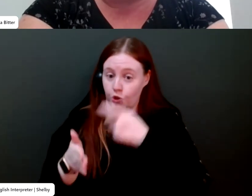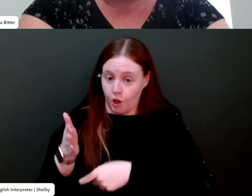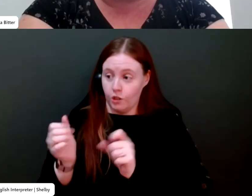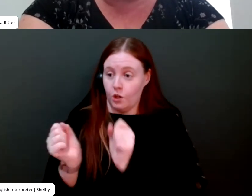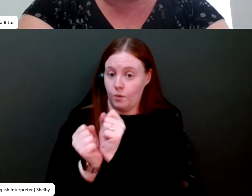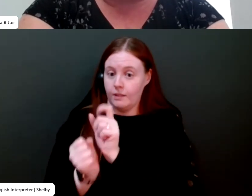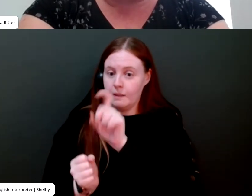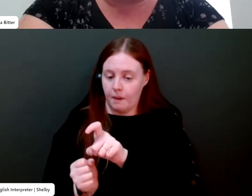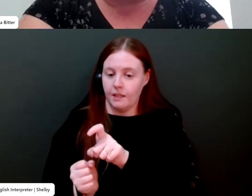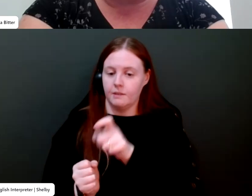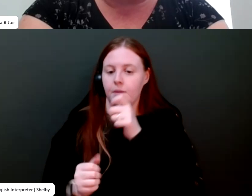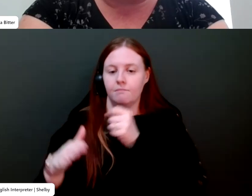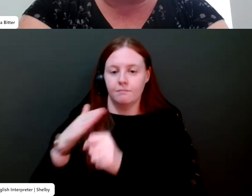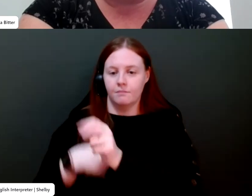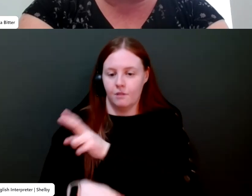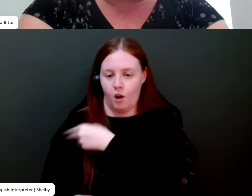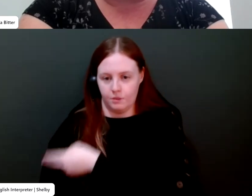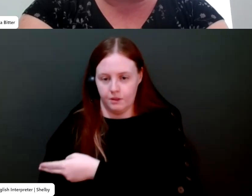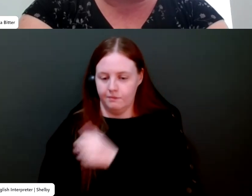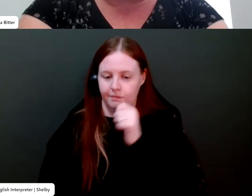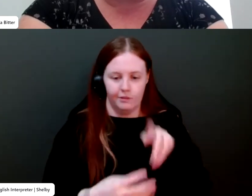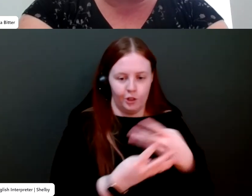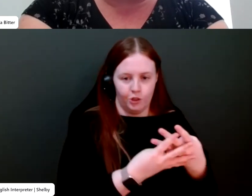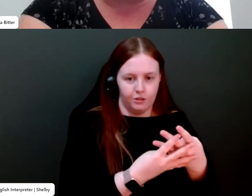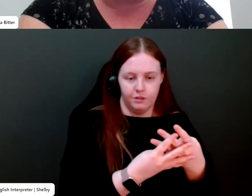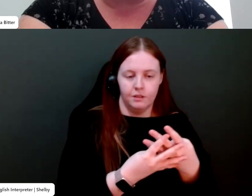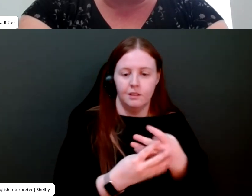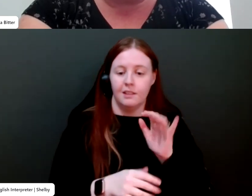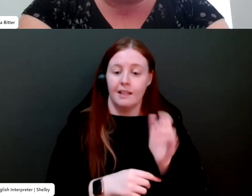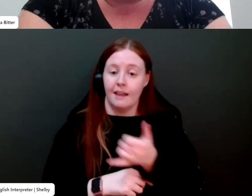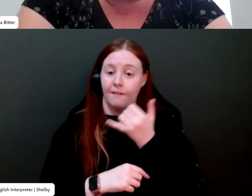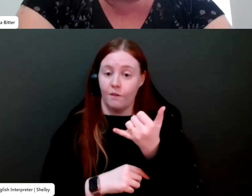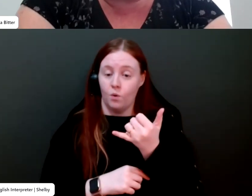facility. There is time. I mean, like the phone call one came into my